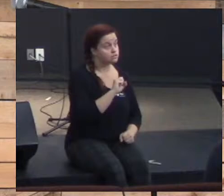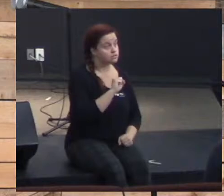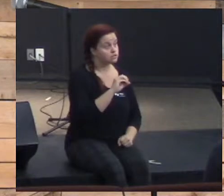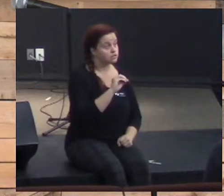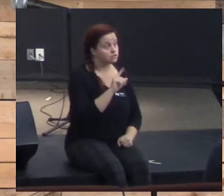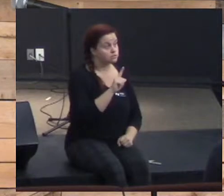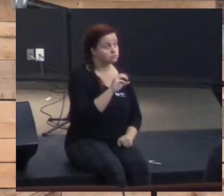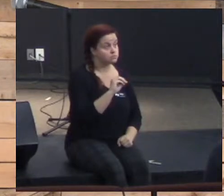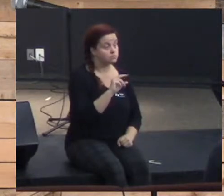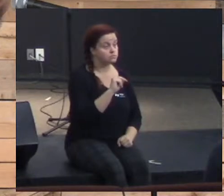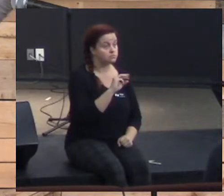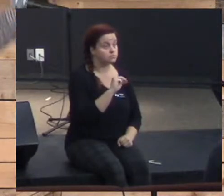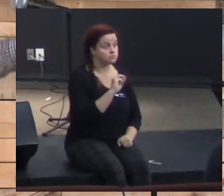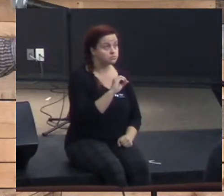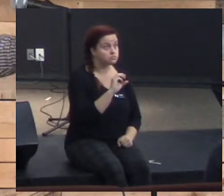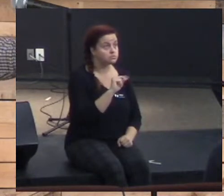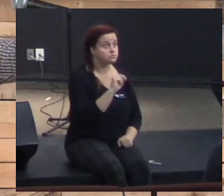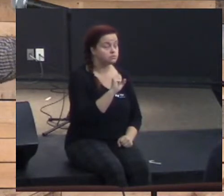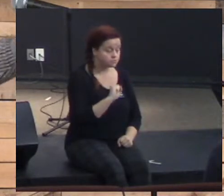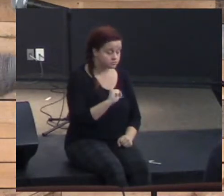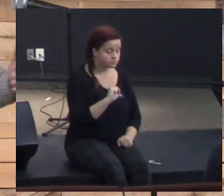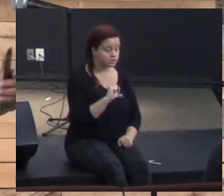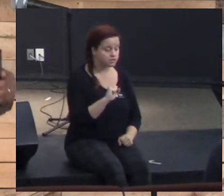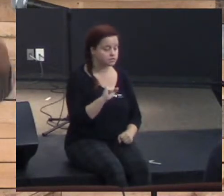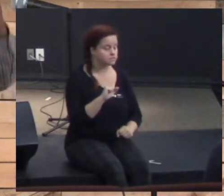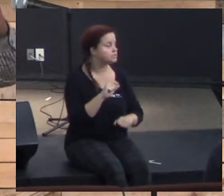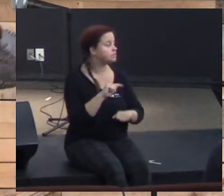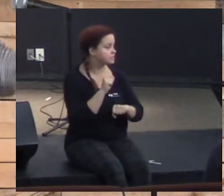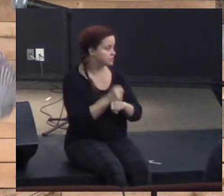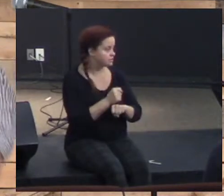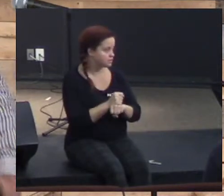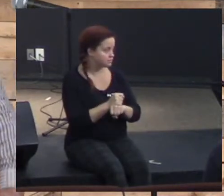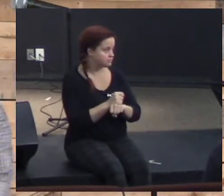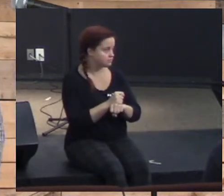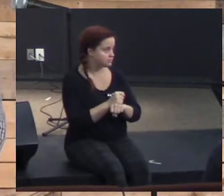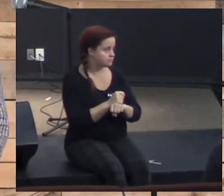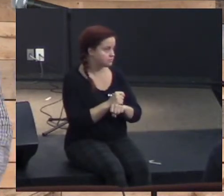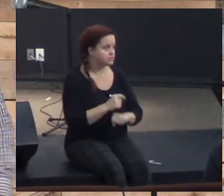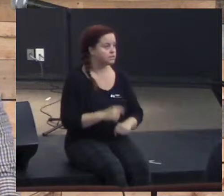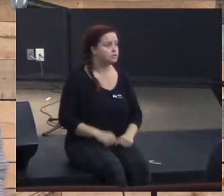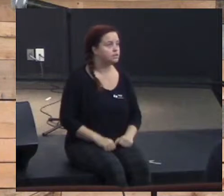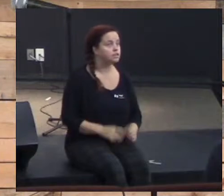the victorious New Jerusalem that Jesus is bringing down here.